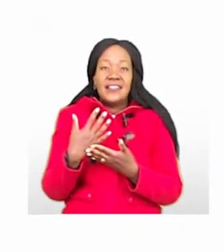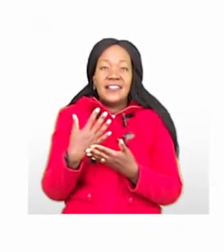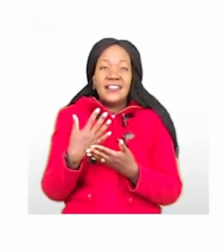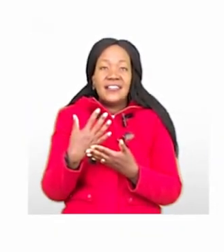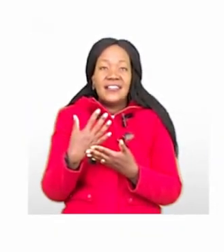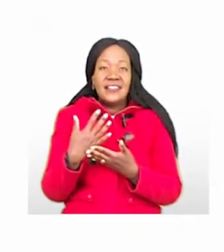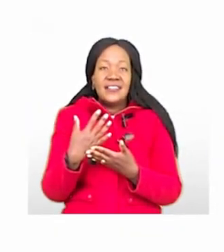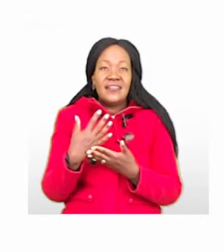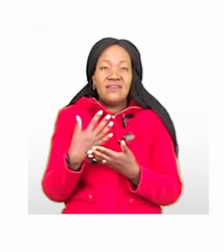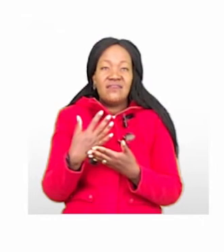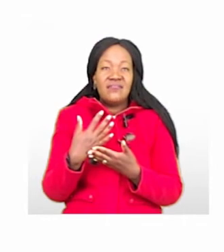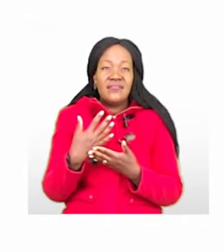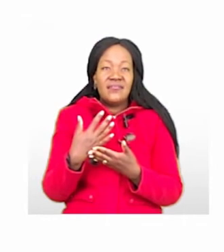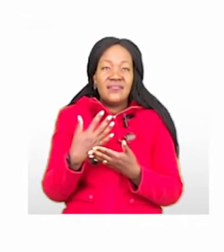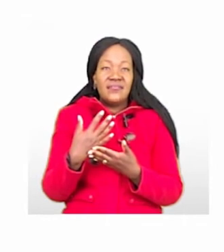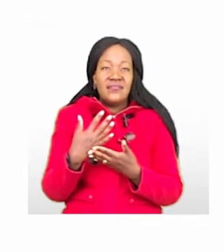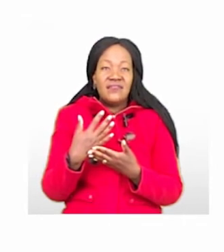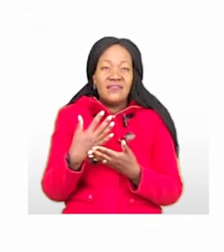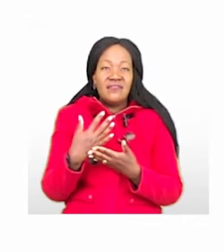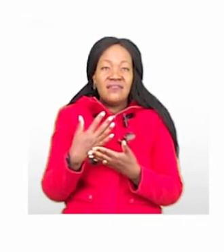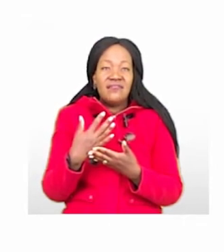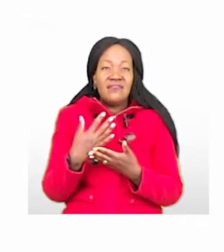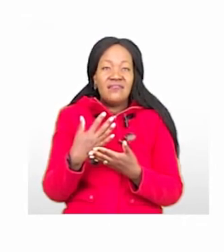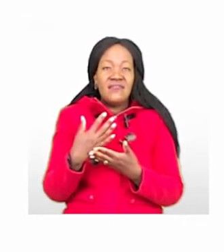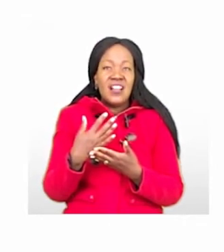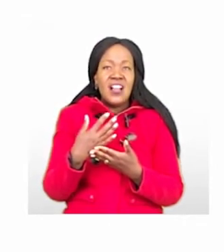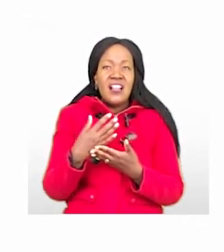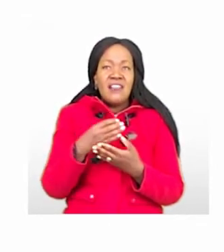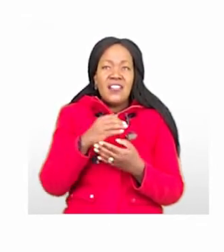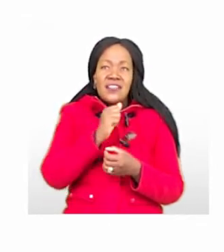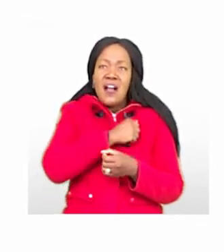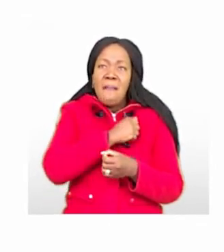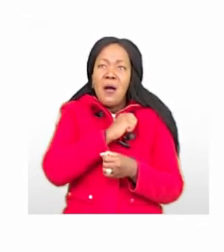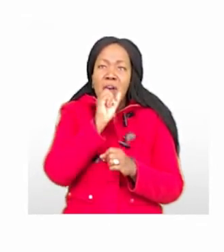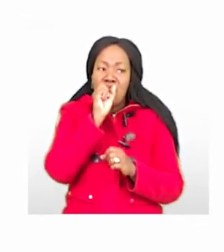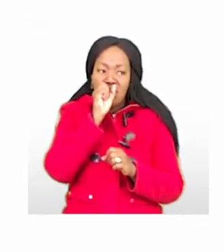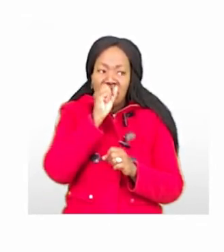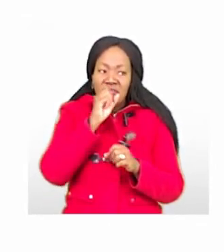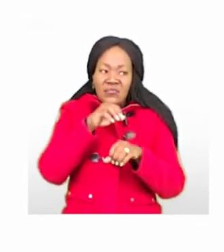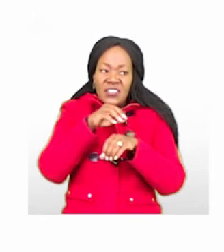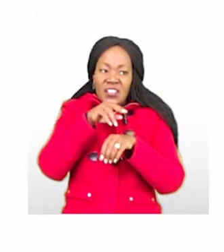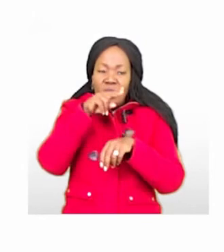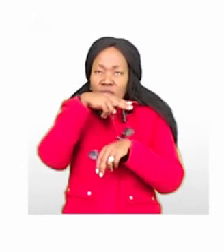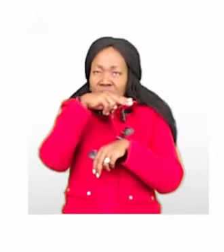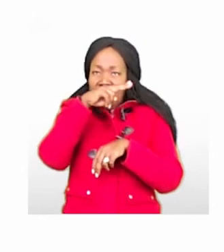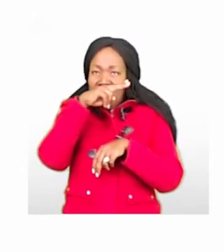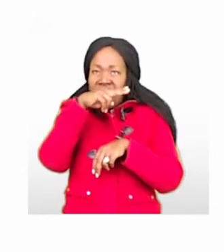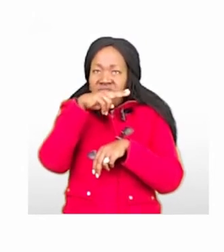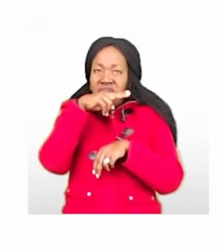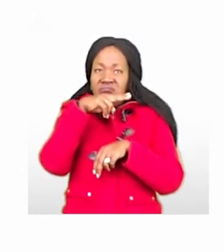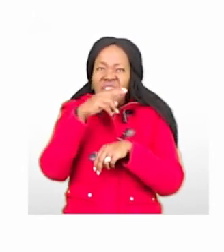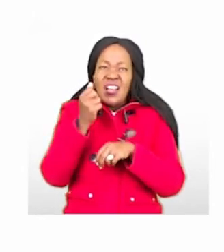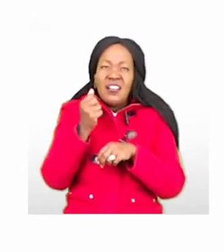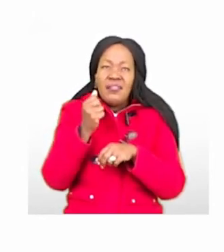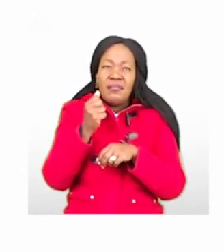On page 5, there is Mother Goose with her eggs, and I have Mother